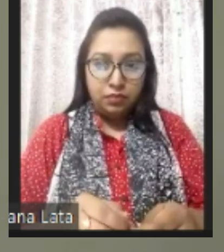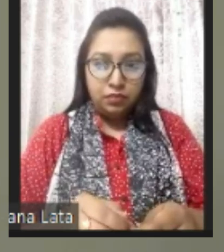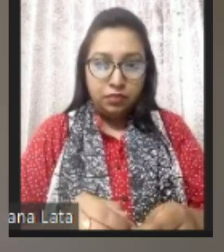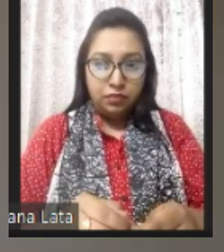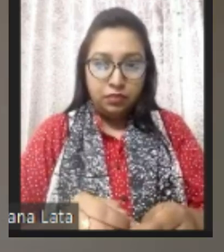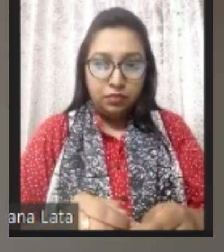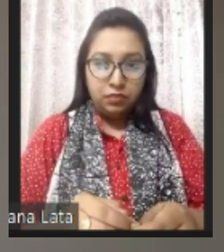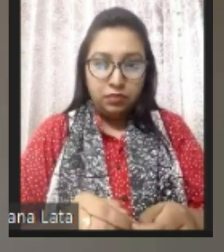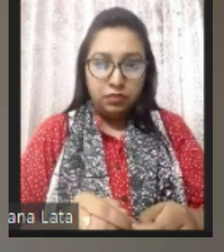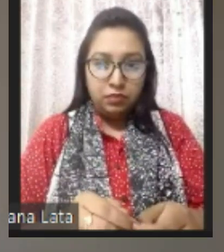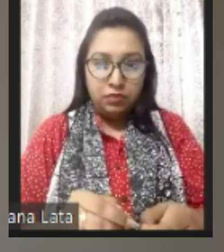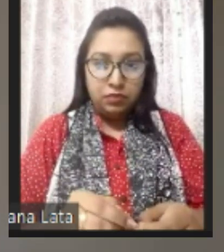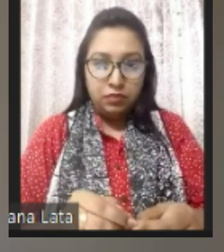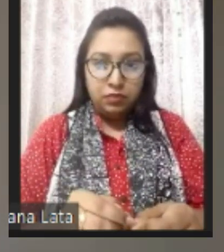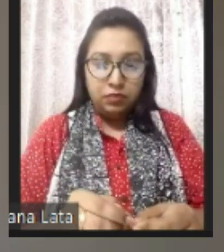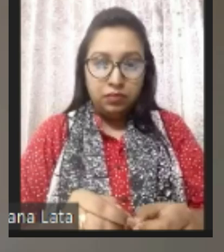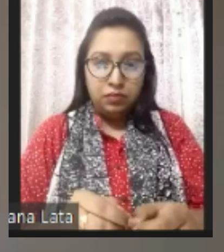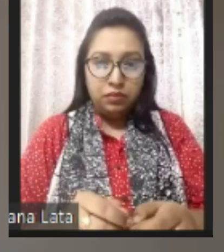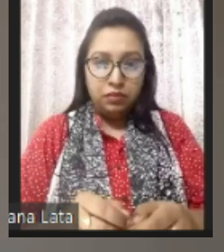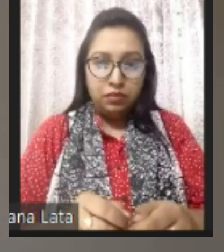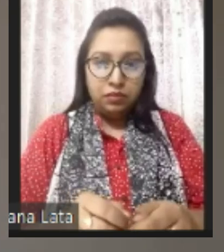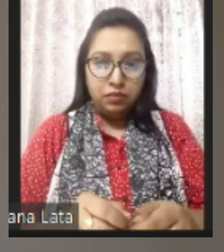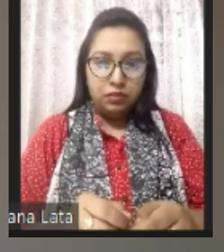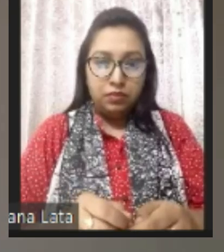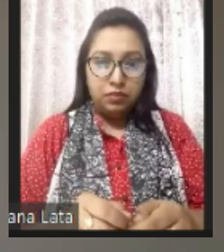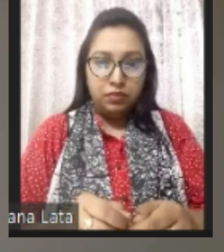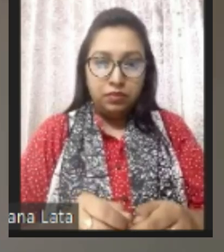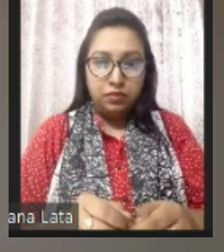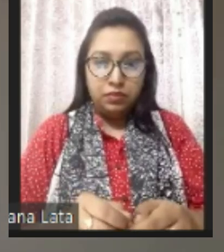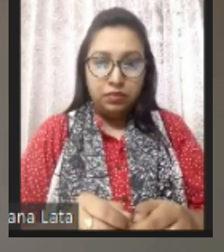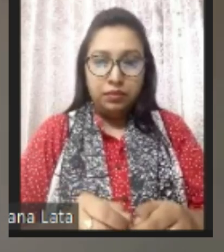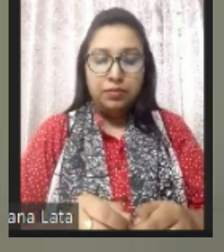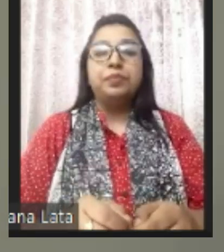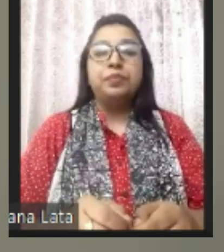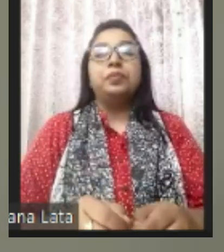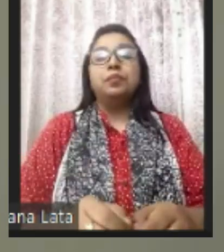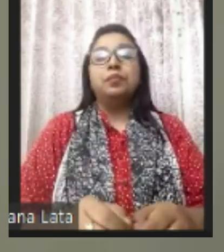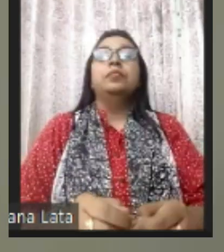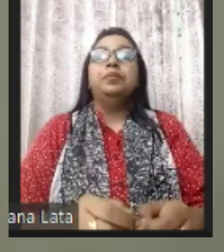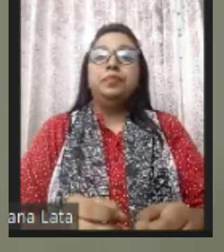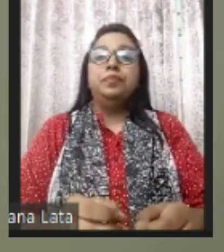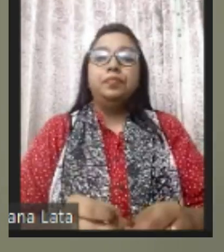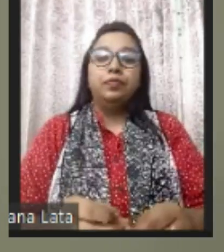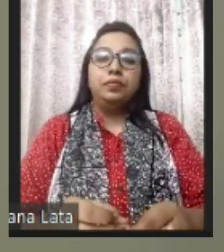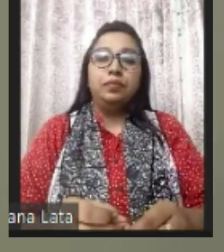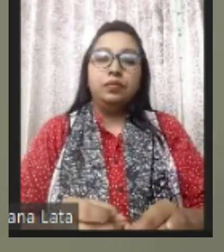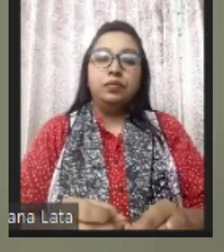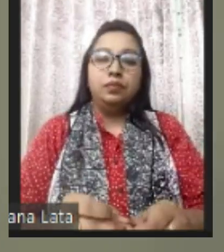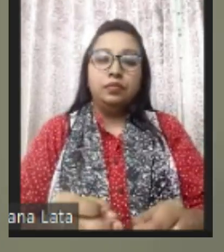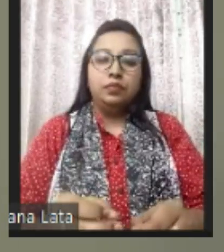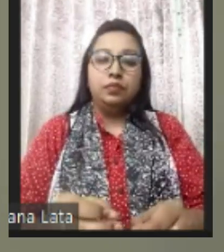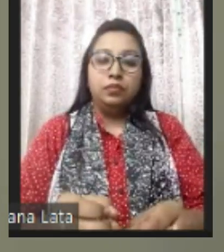I have sent the slides to Jolie, and he has the slides. Jolie, would you be able to share the